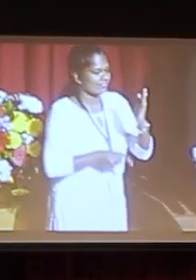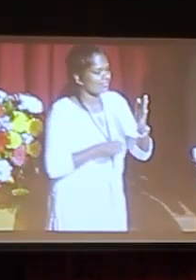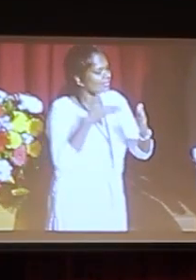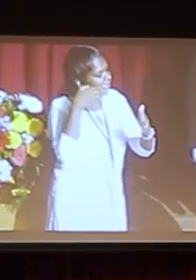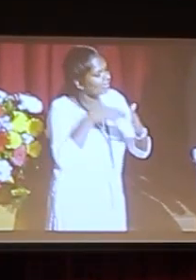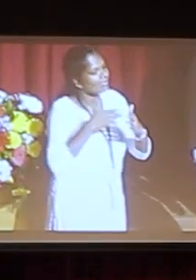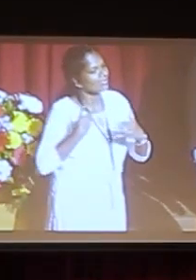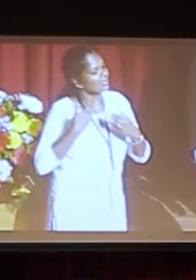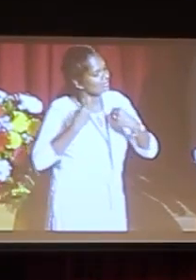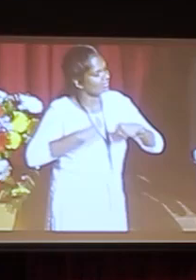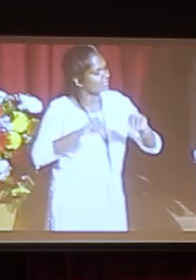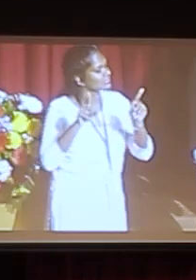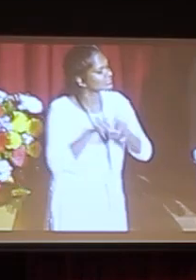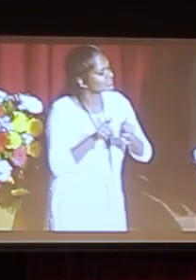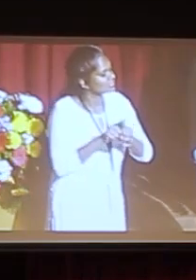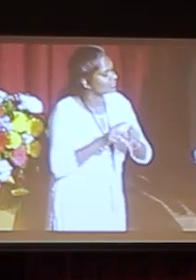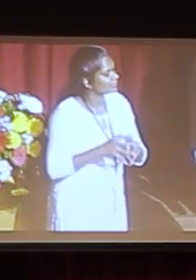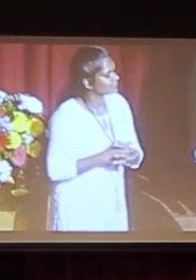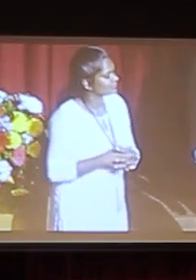Device.